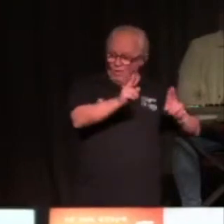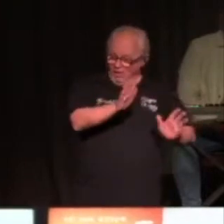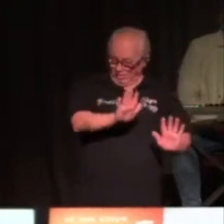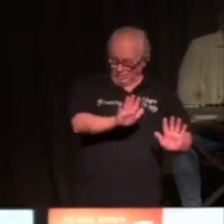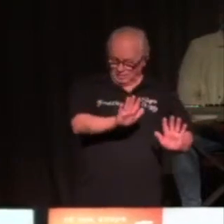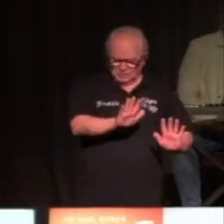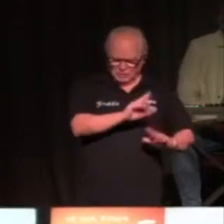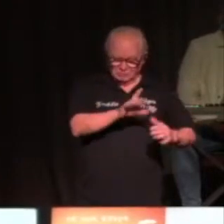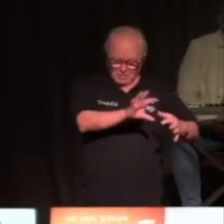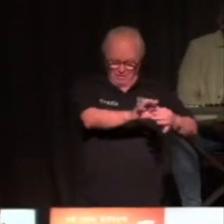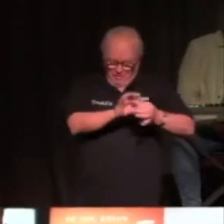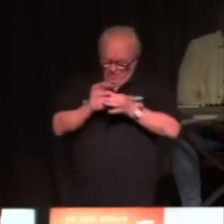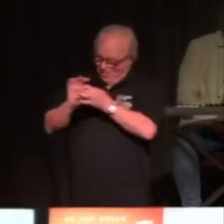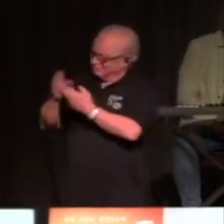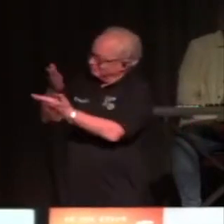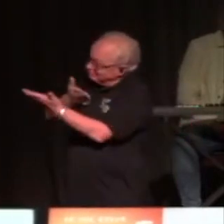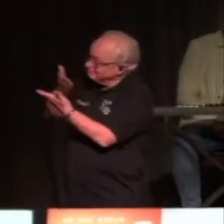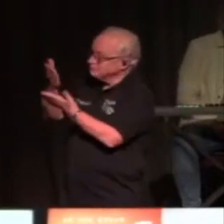He's not in communion.